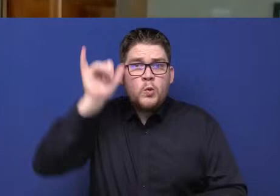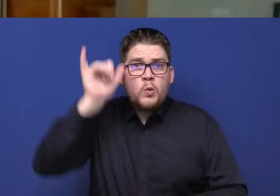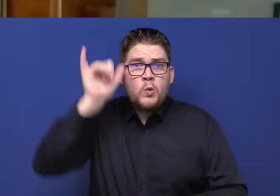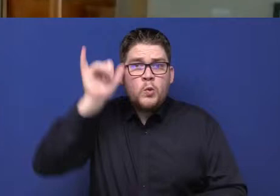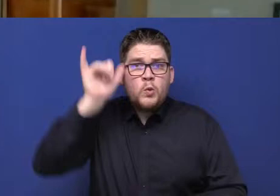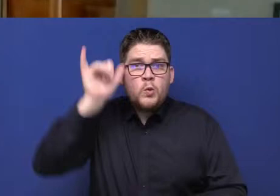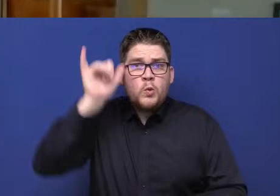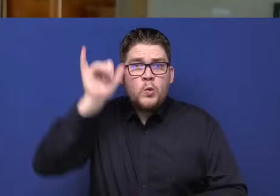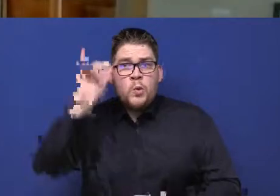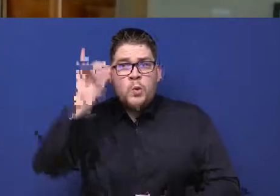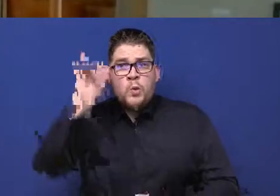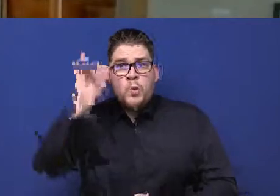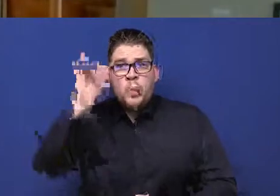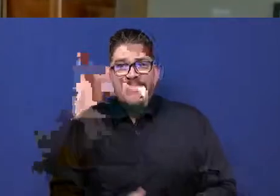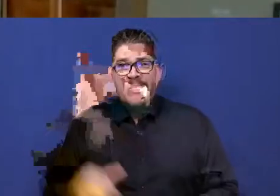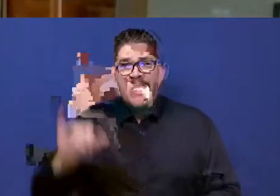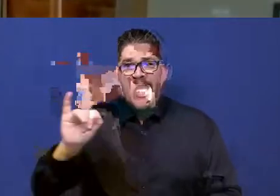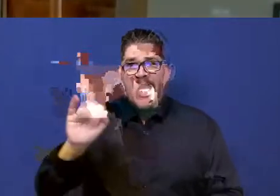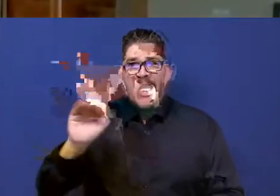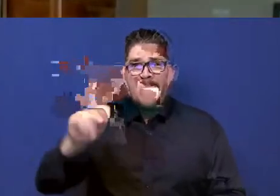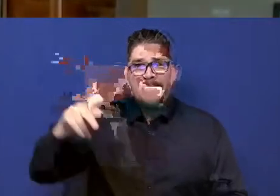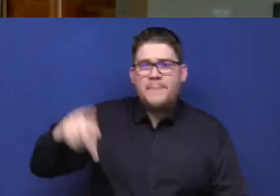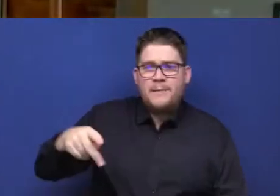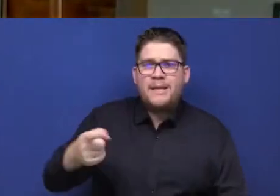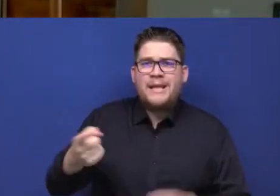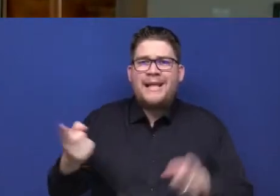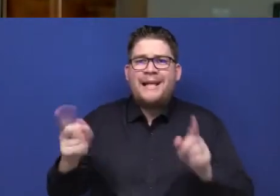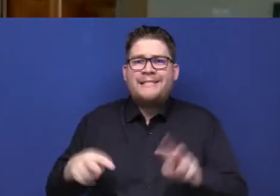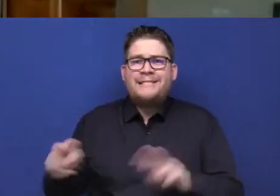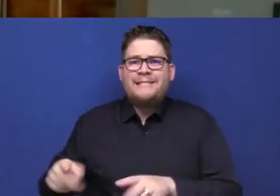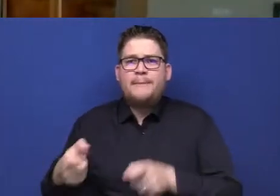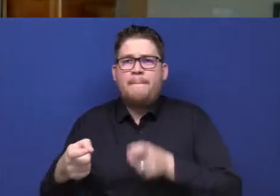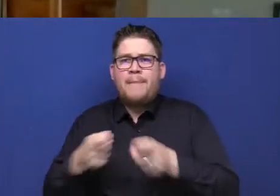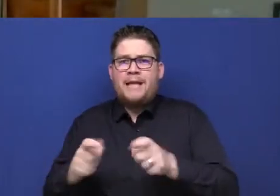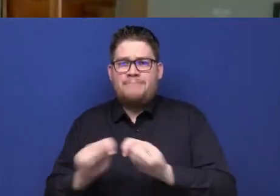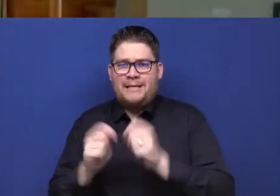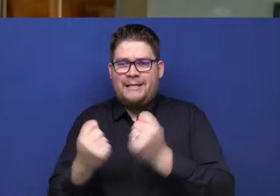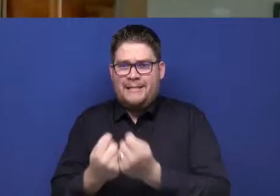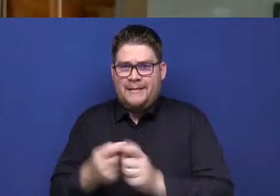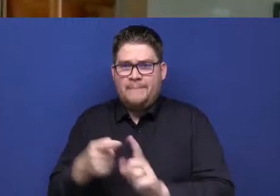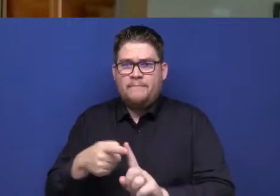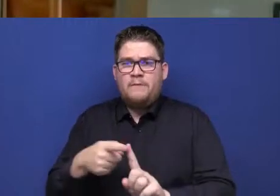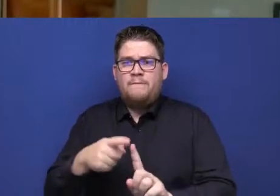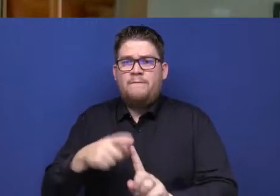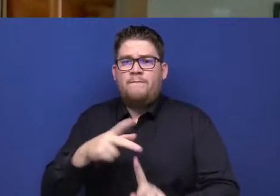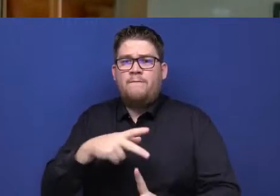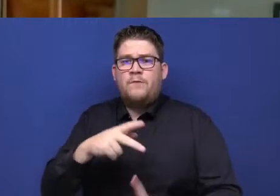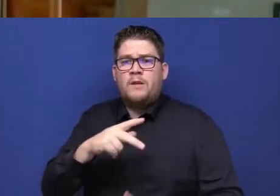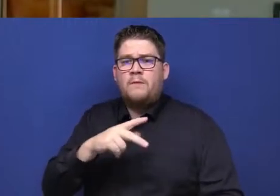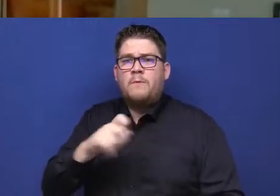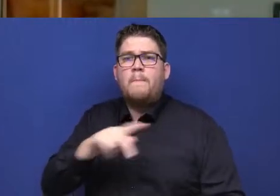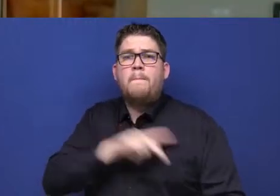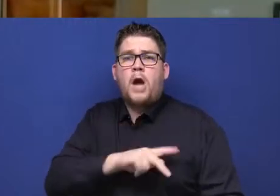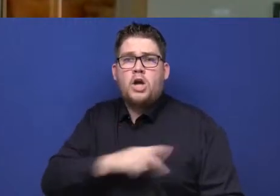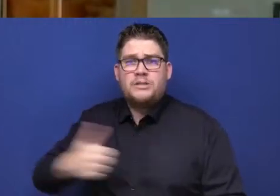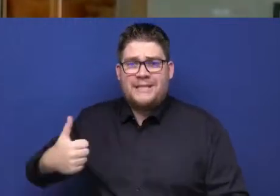of pending resources, we've got 20 personnel coming from Parks Canada and a number of overhead staff arriving from Eastern